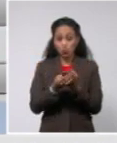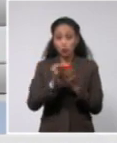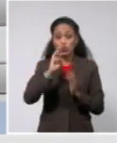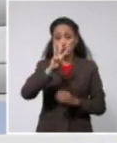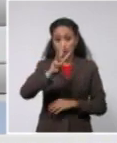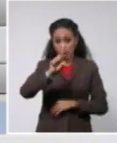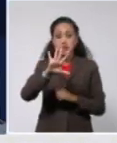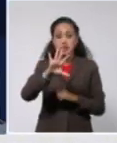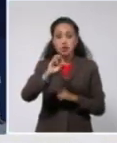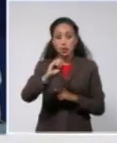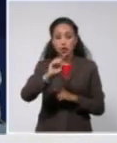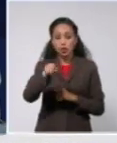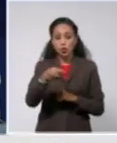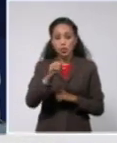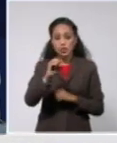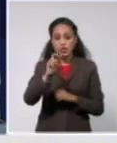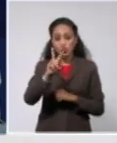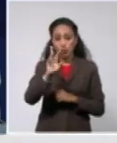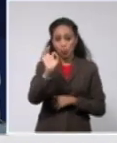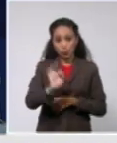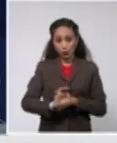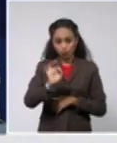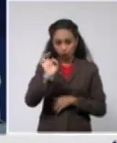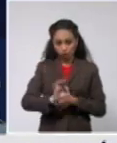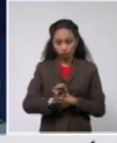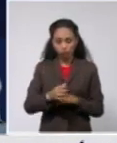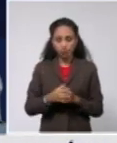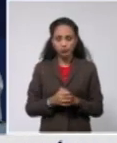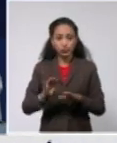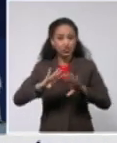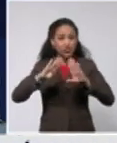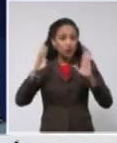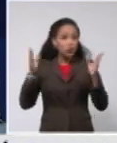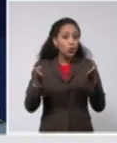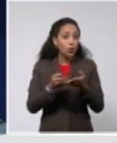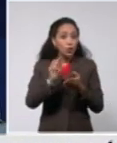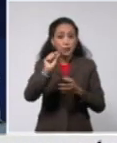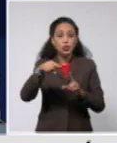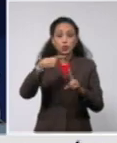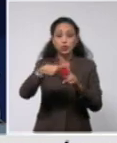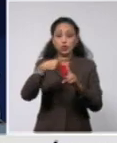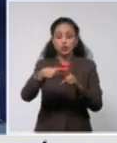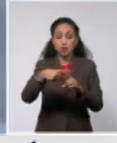3.04%. The region of the Americas, which accounts for